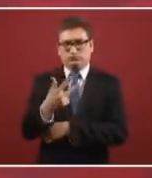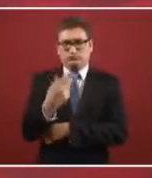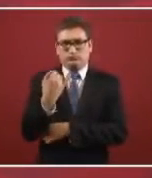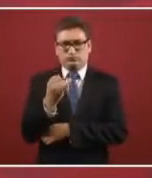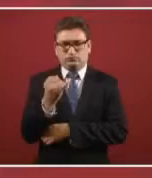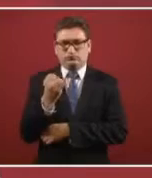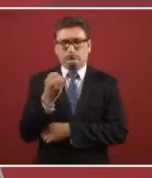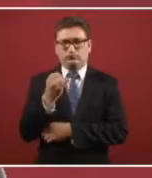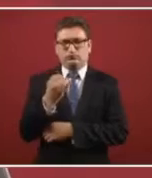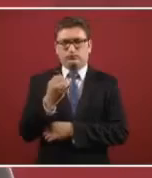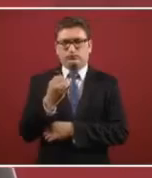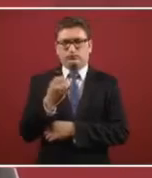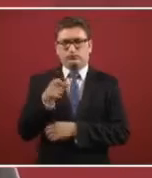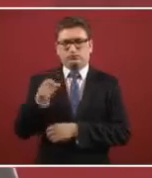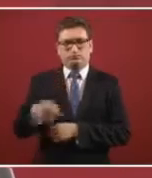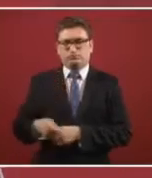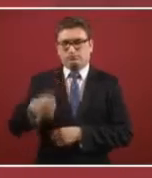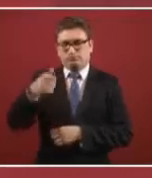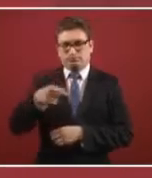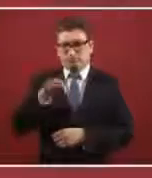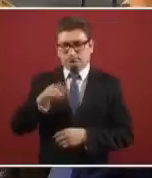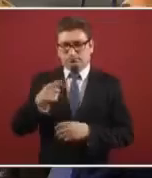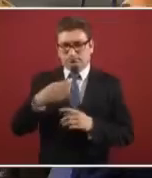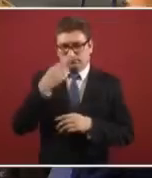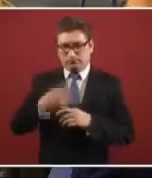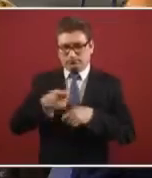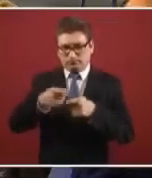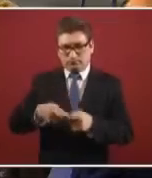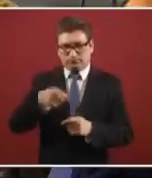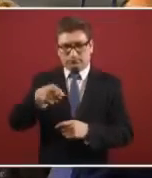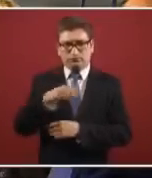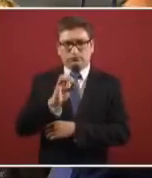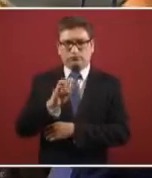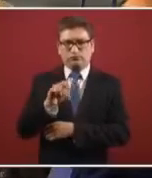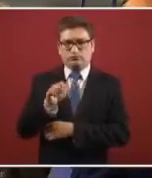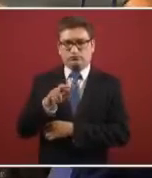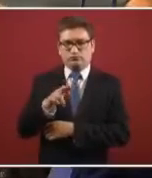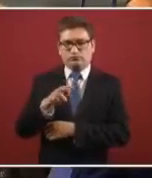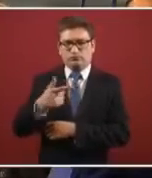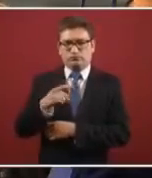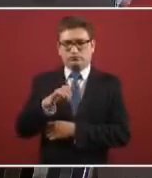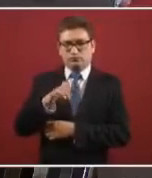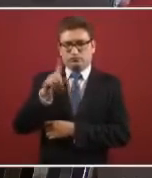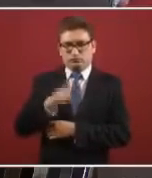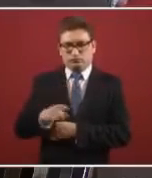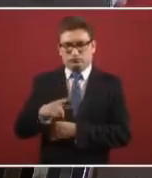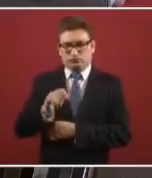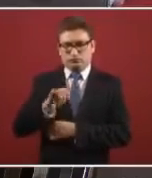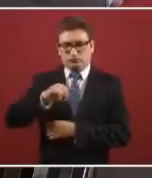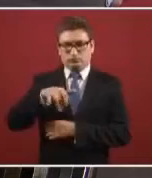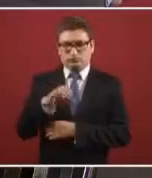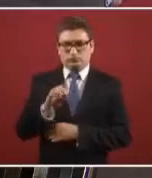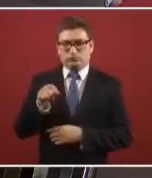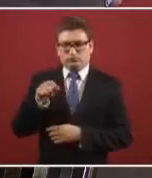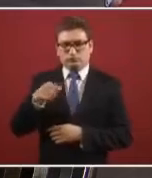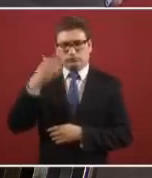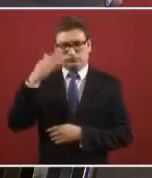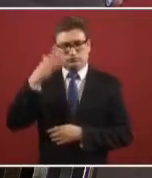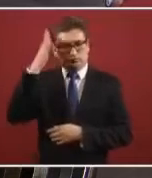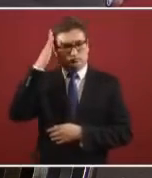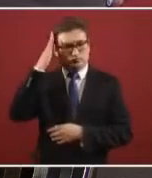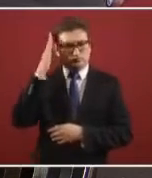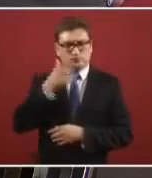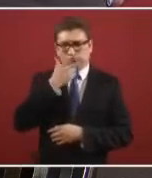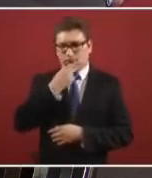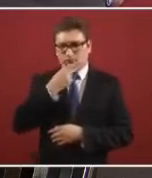the 28th of june uh took into effect the investigation with the